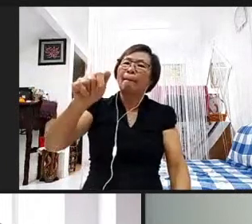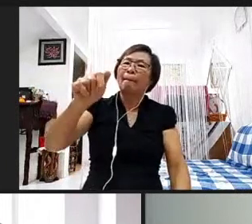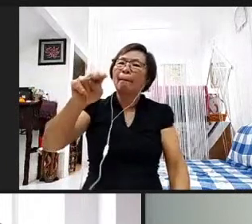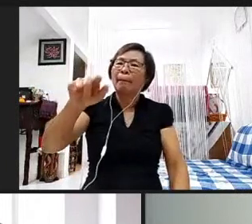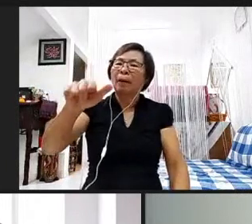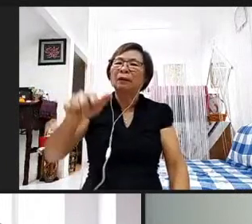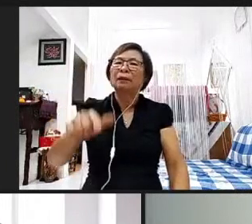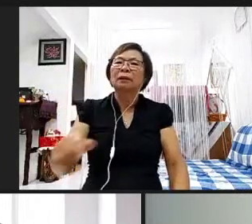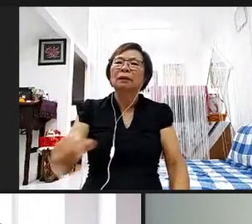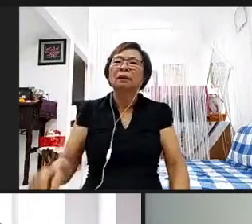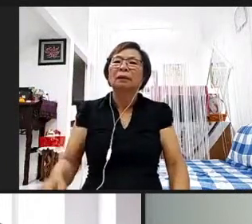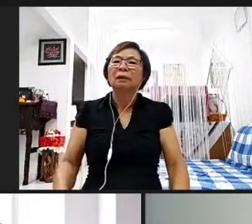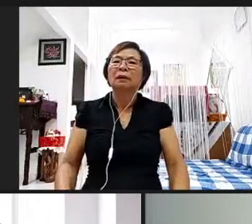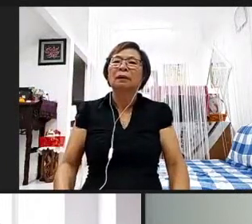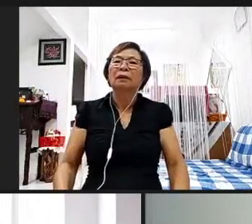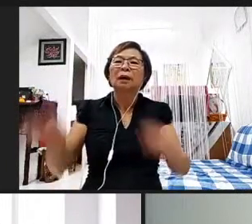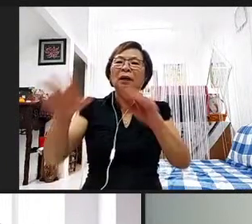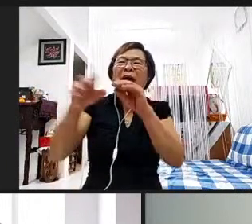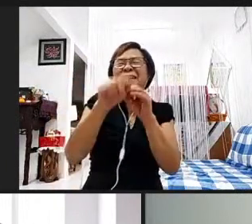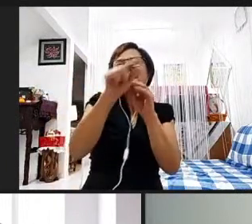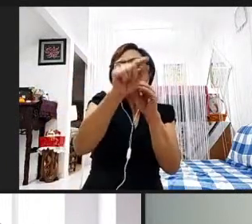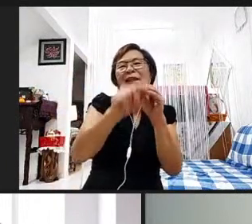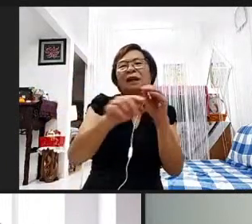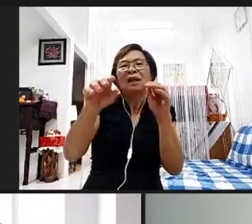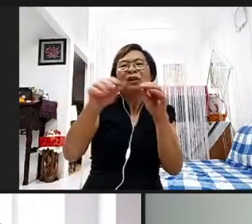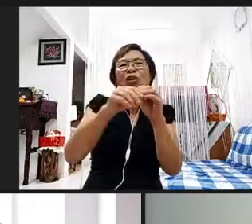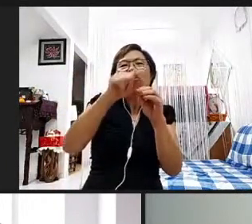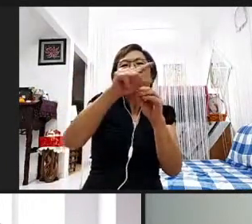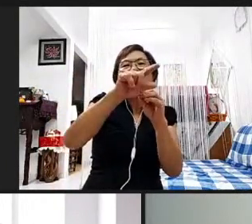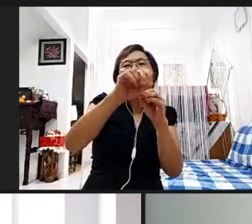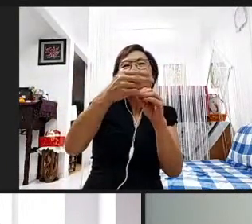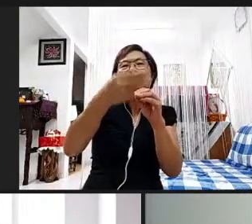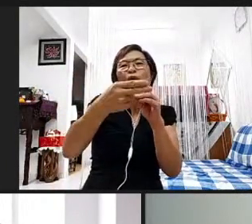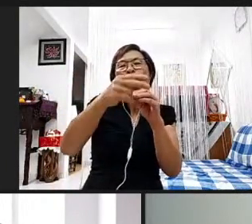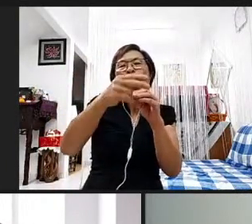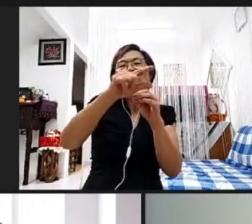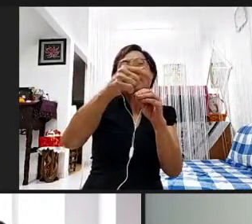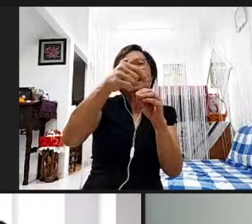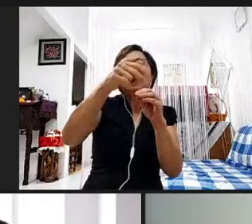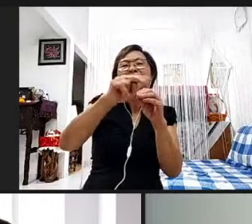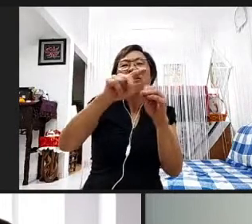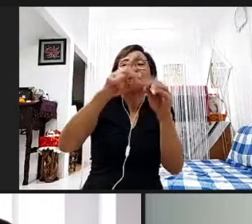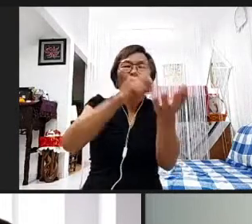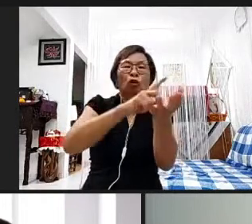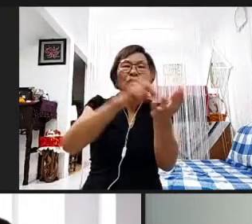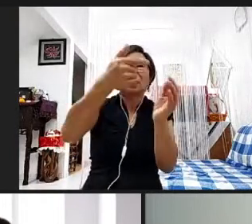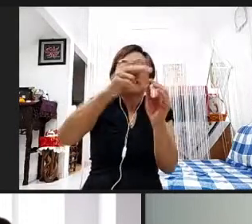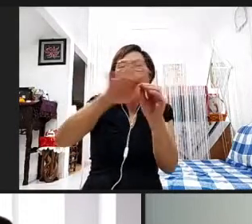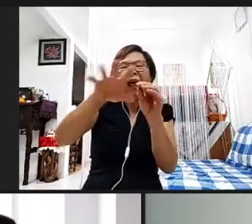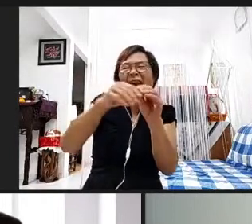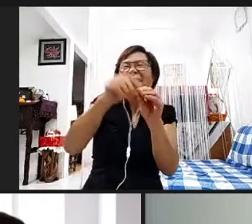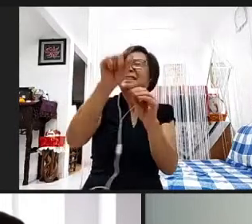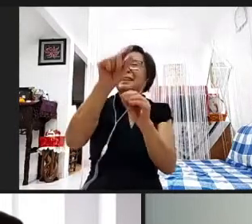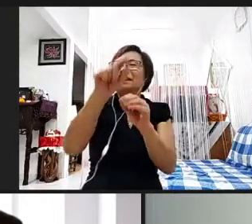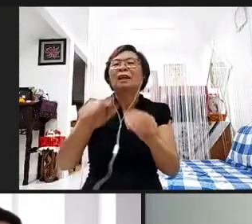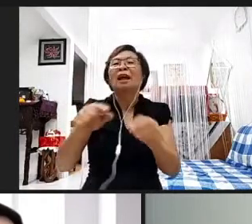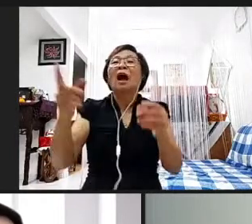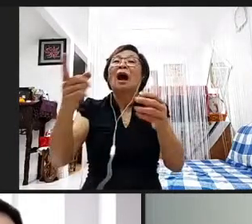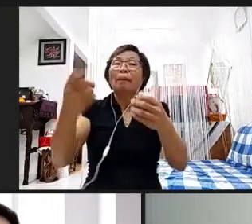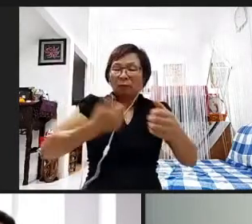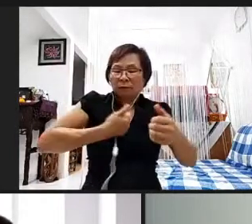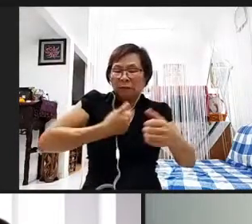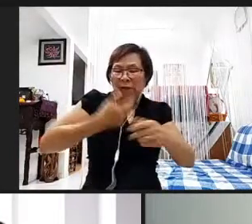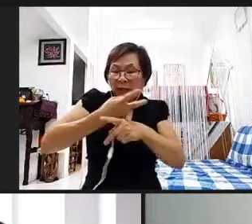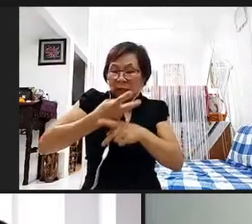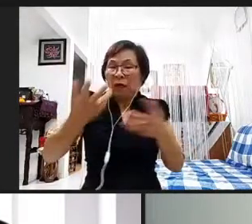Yeah, I just add on a bit on the self-care method. As we know, a lot of